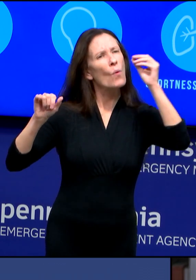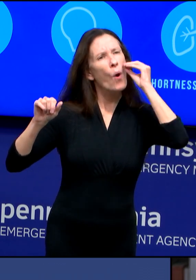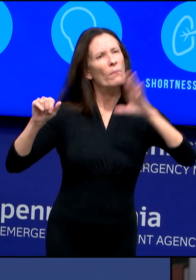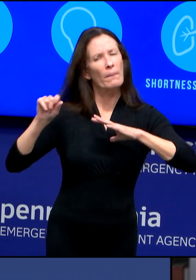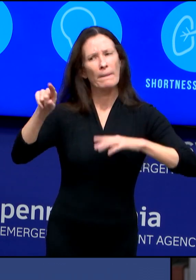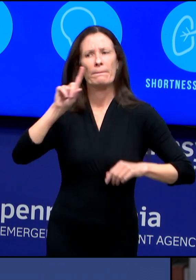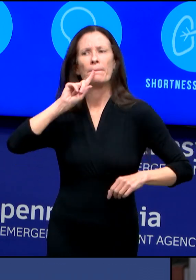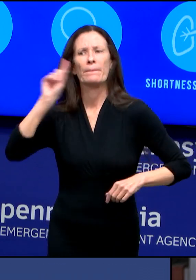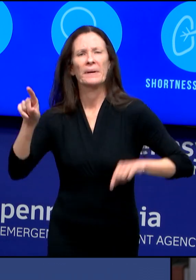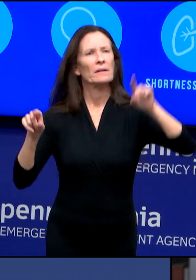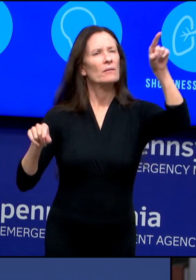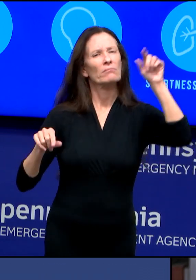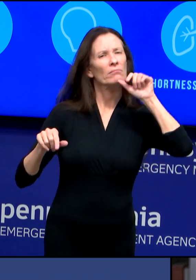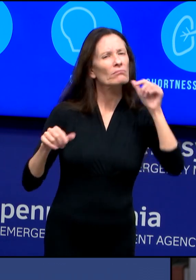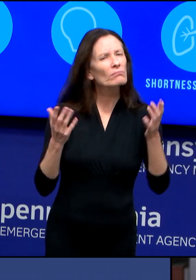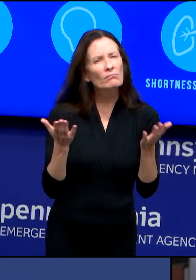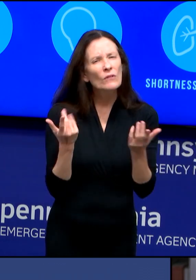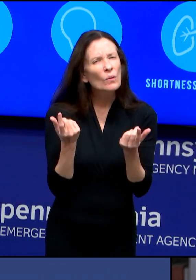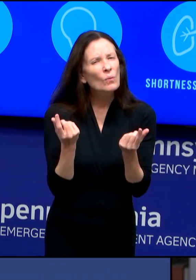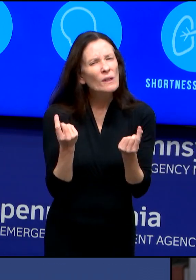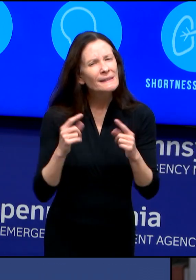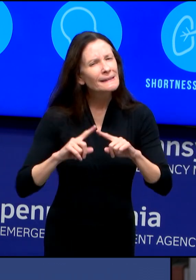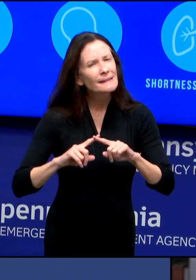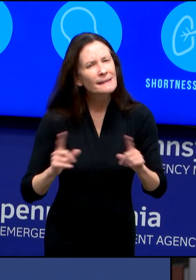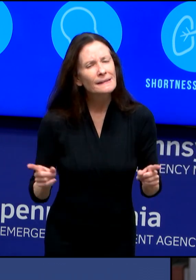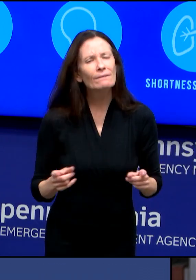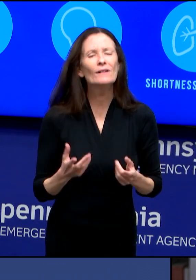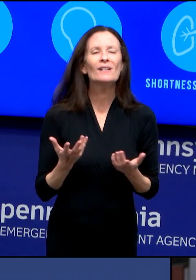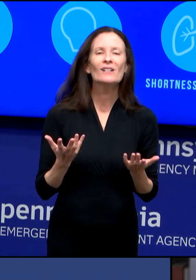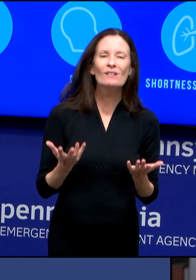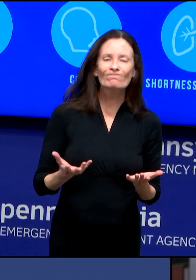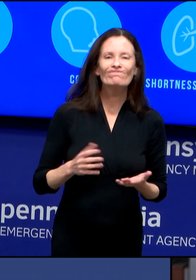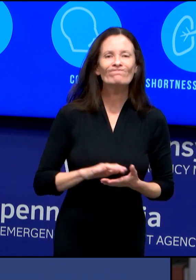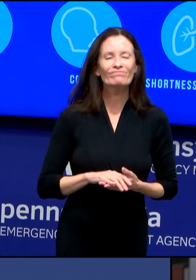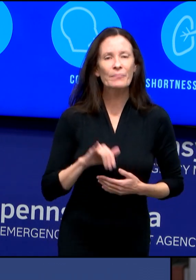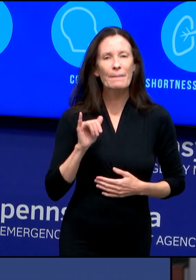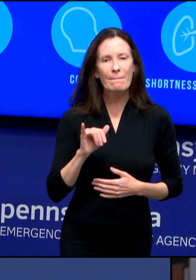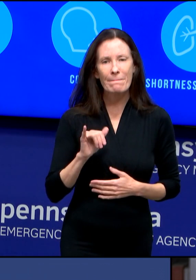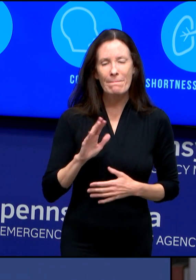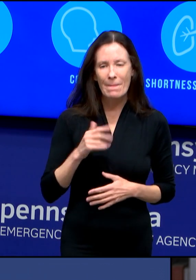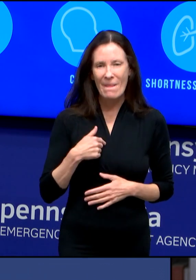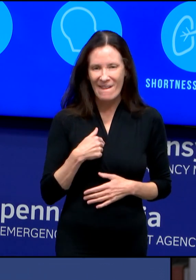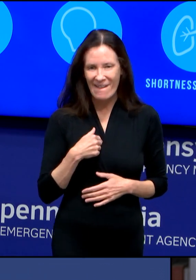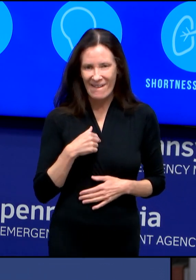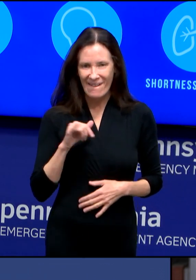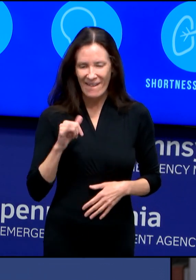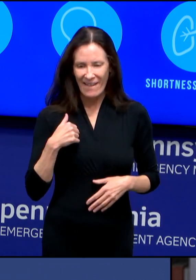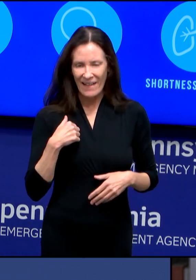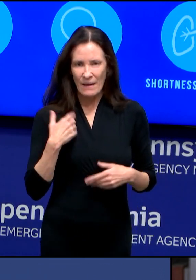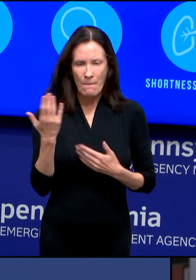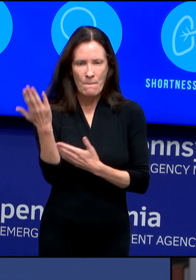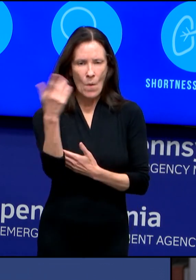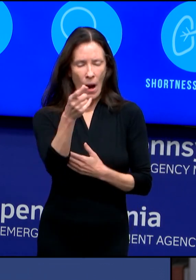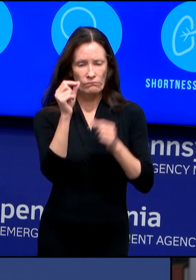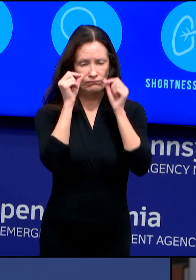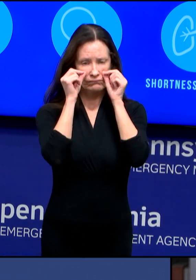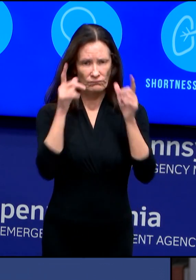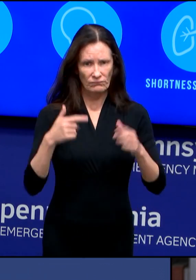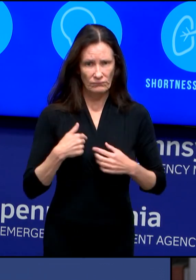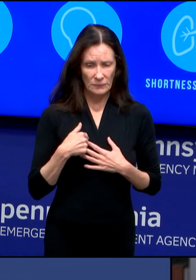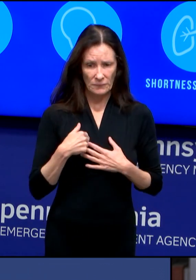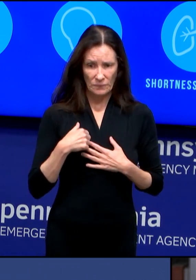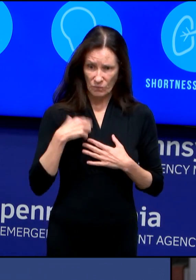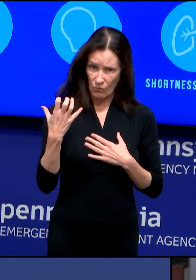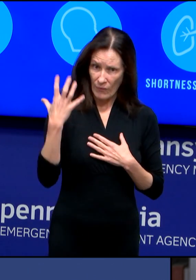any reason I need to leave my home? And if I do leave my home, am I doing that in a way that's going to